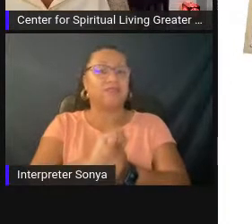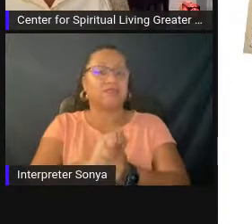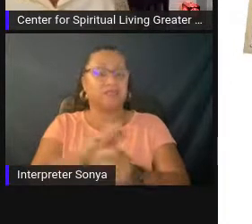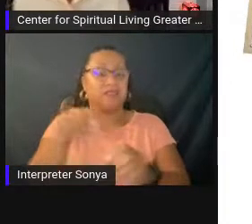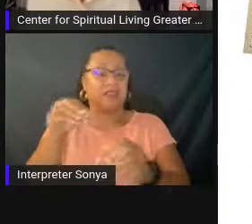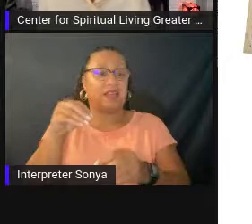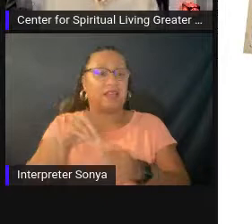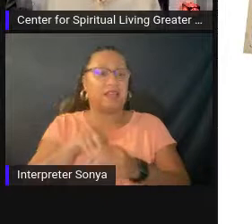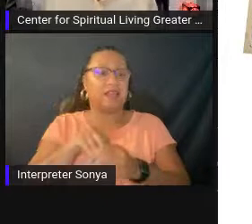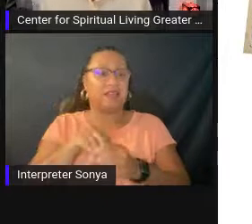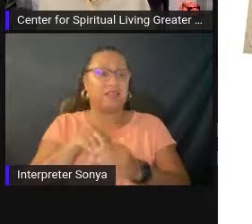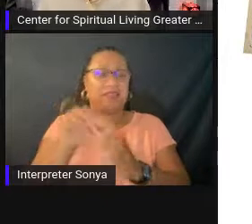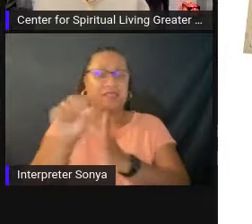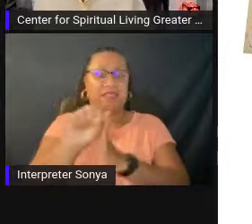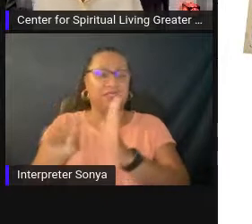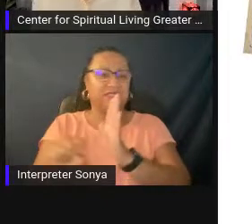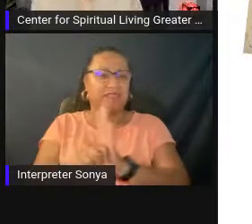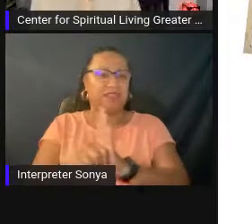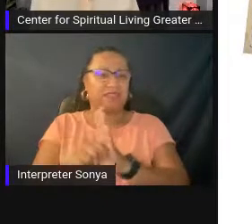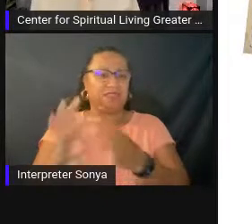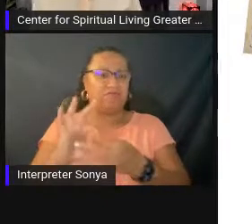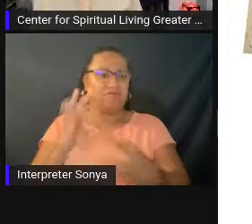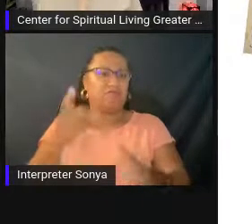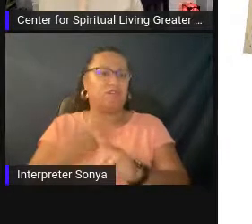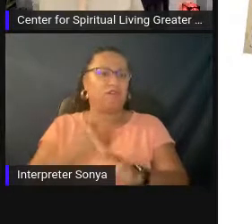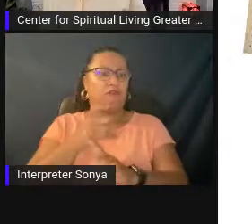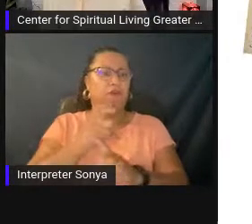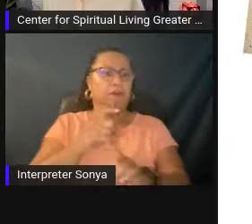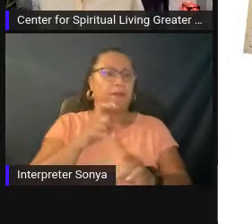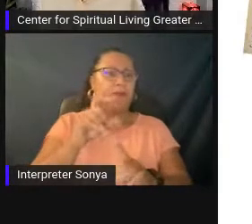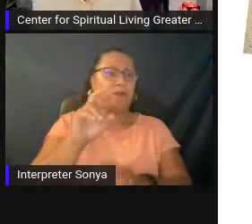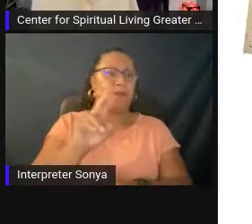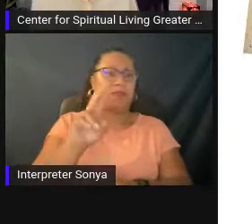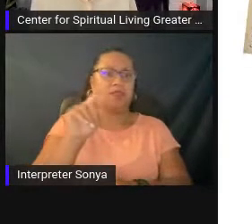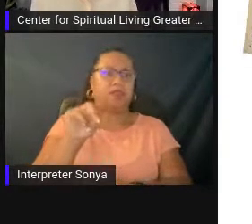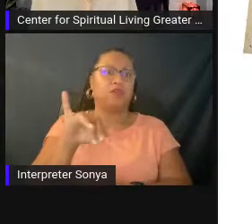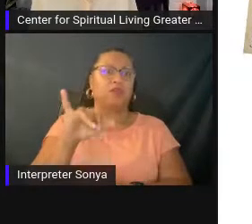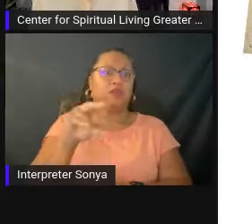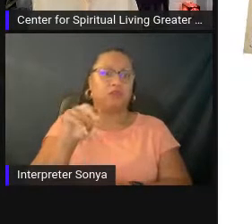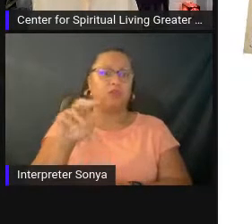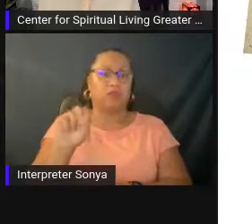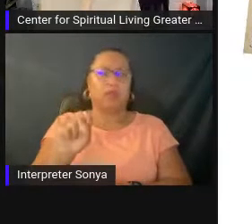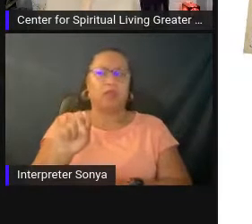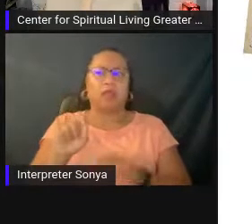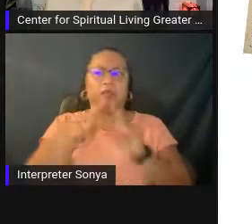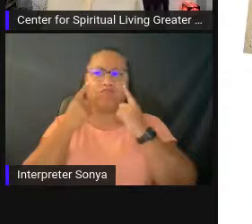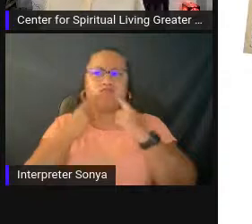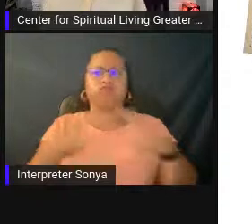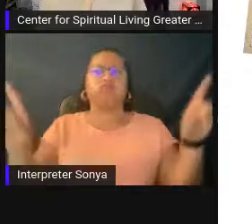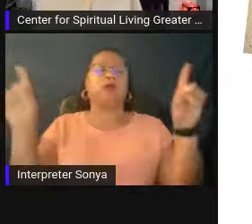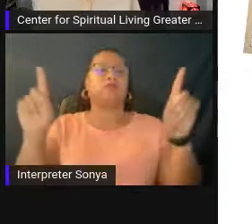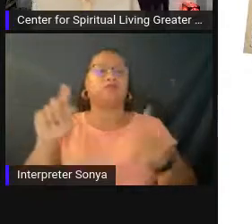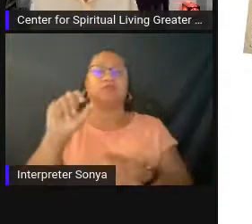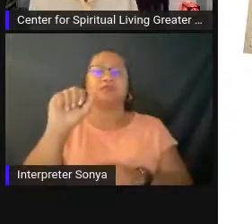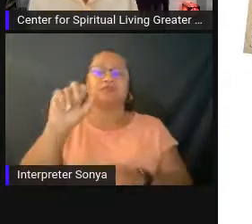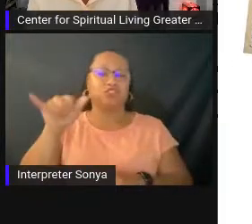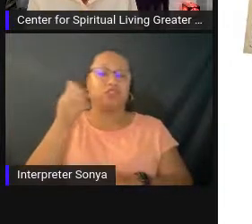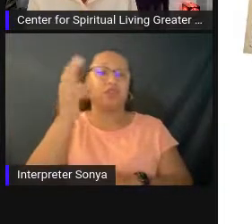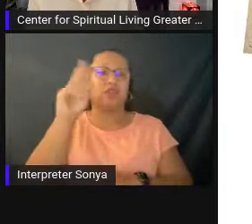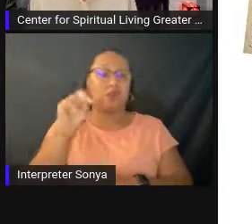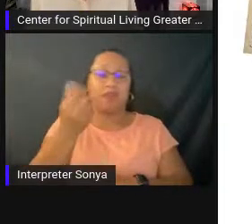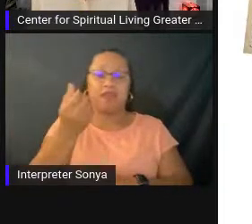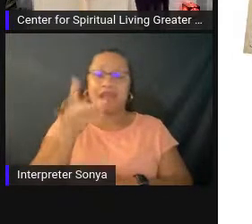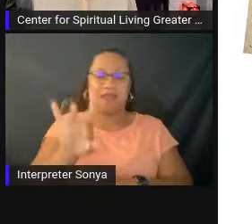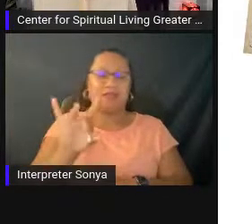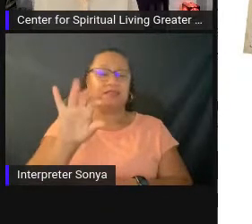secessionist states on January 1st, 1863. But enslaved